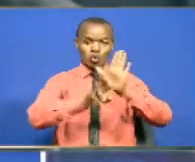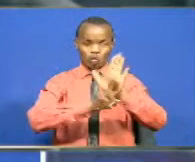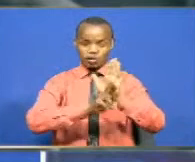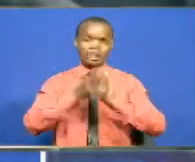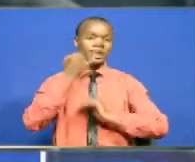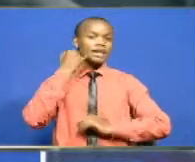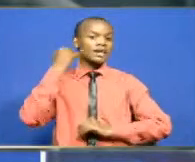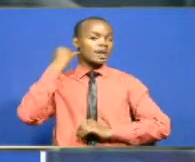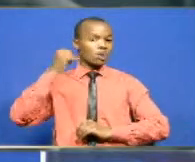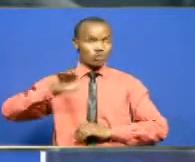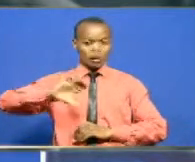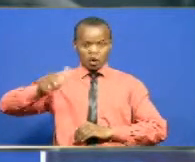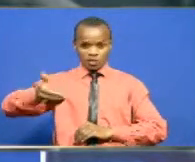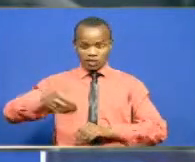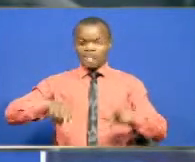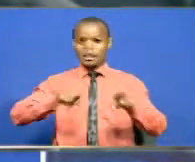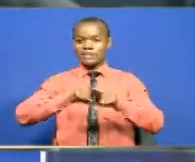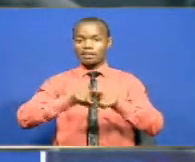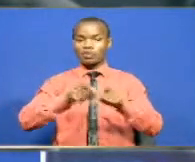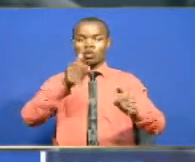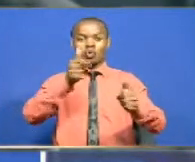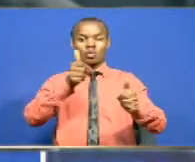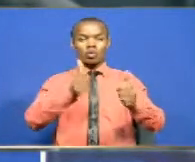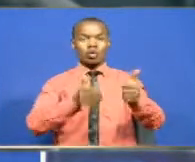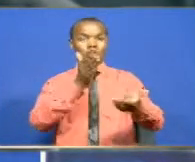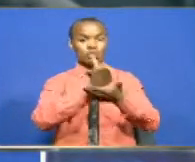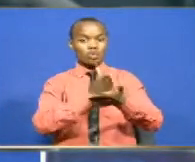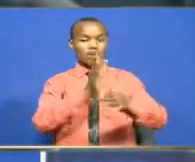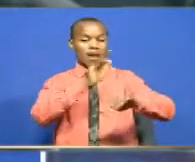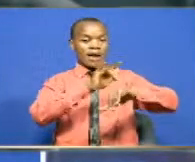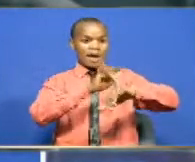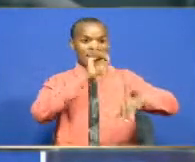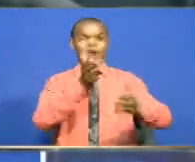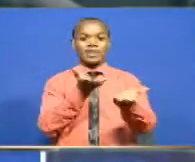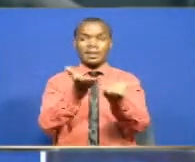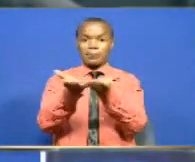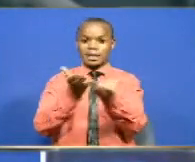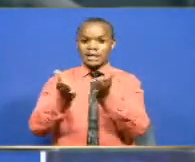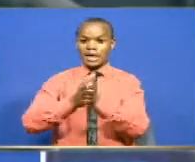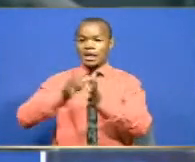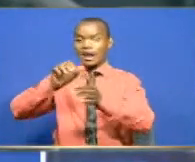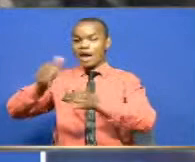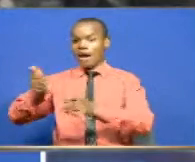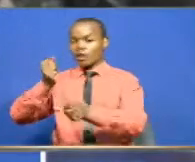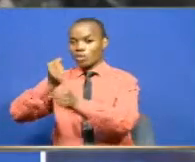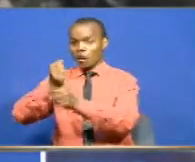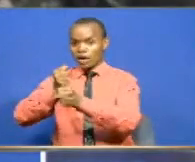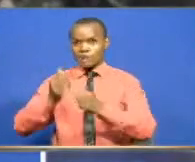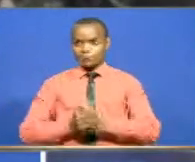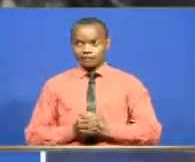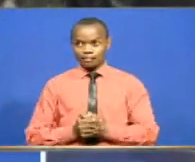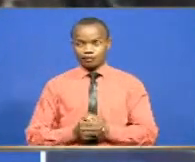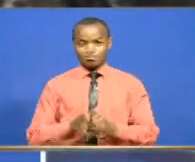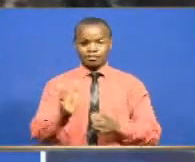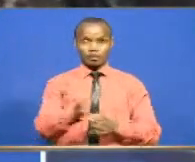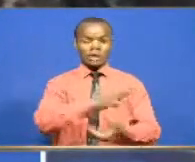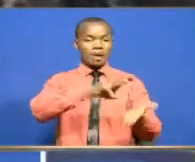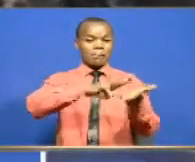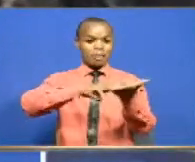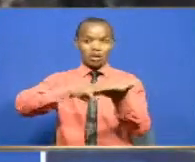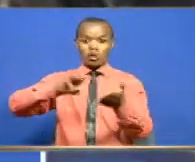Nakuru that will affect businesses and other areas of operation. Elsewhere in Migori